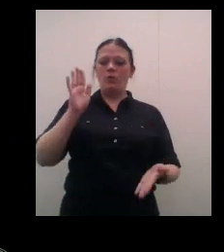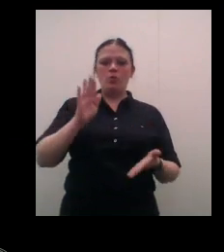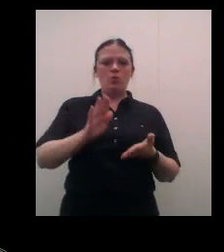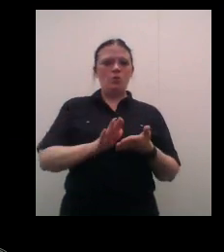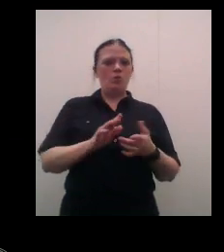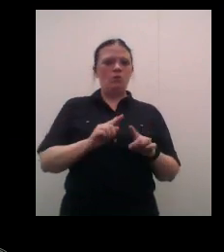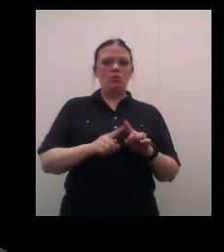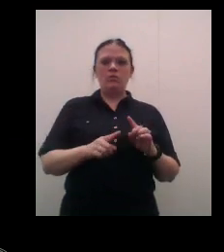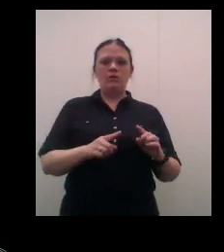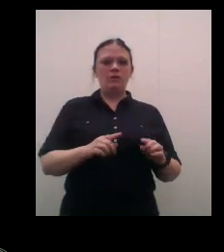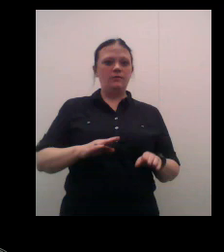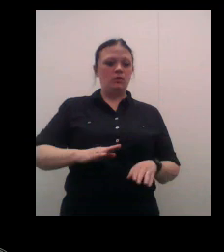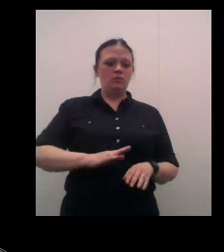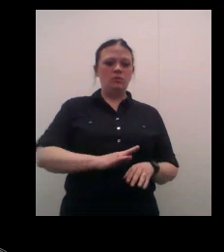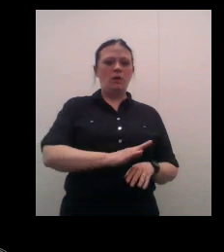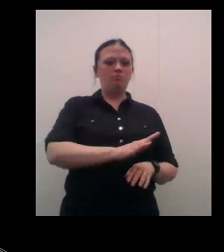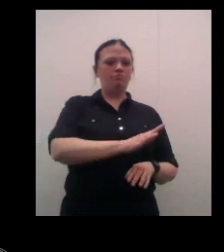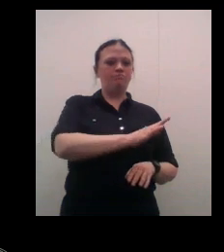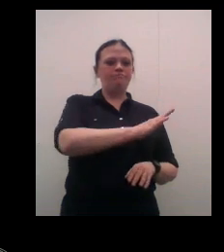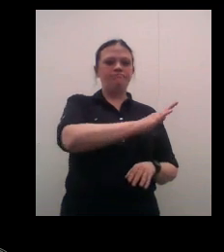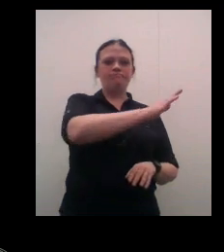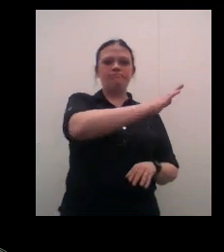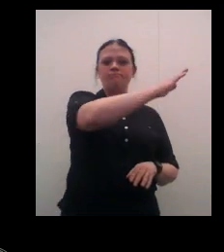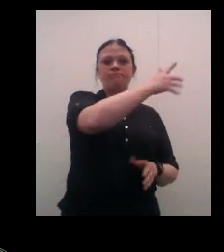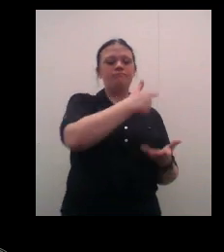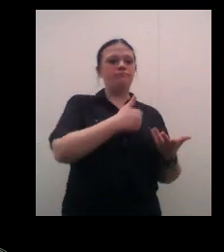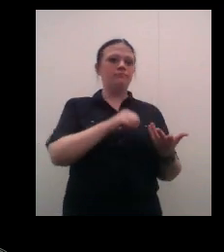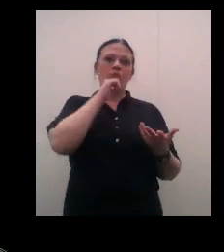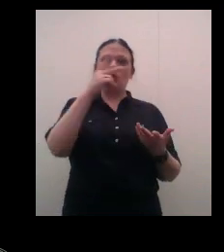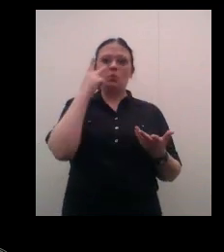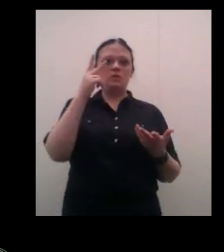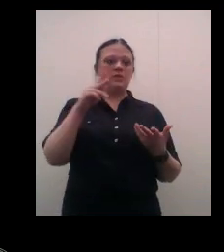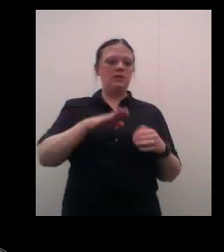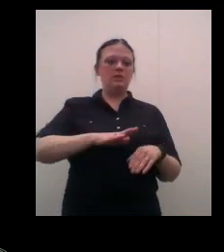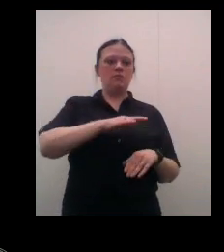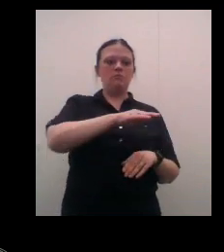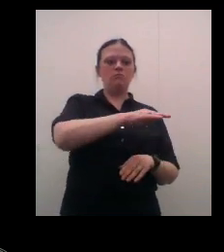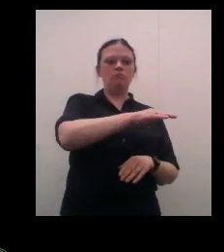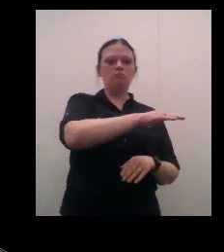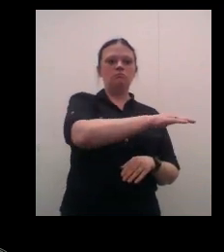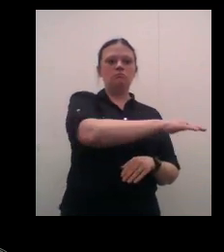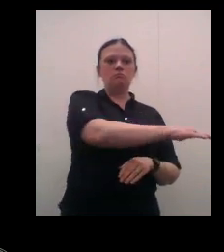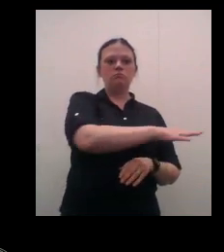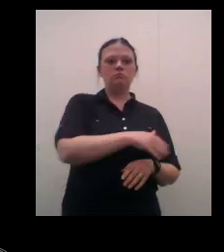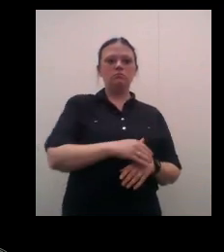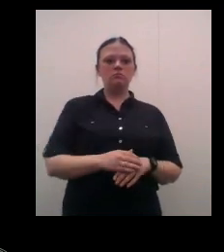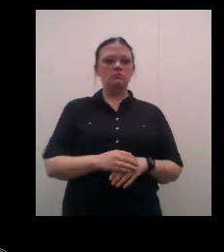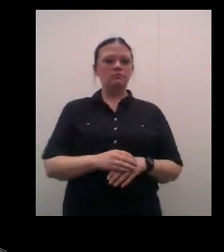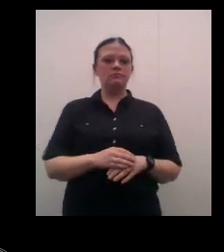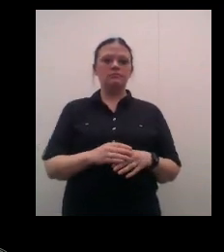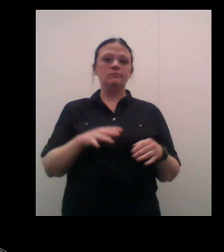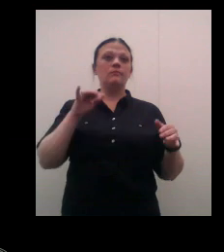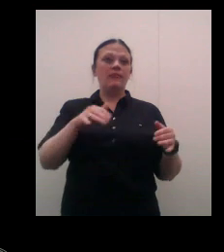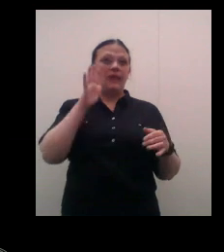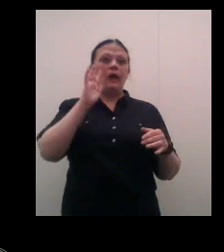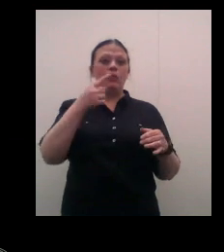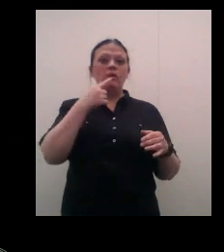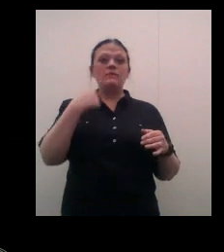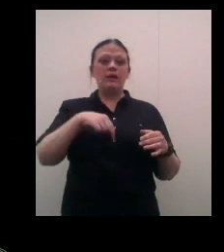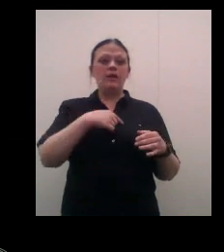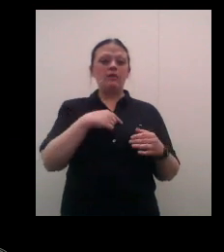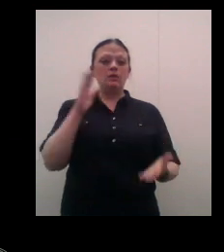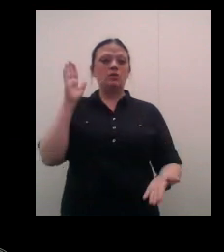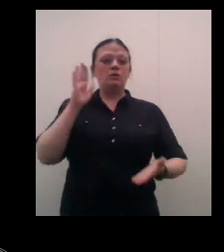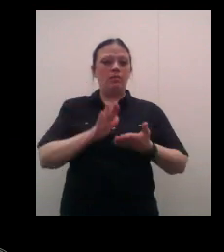want to kind of see it then sort of level off. We're not seeing that leveling yet. And the leveling would tell us that we're having less and less